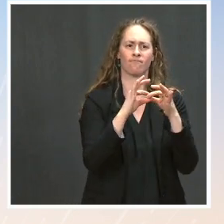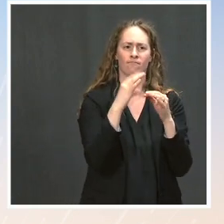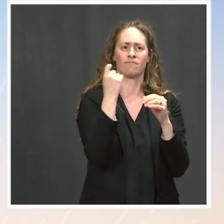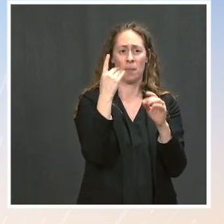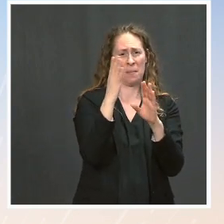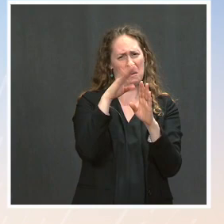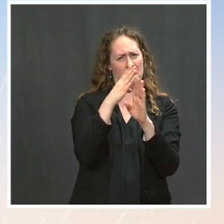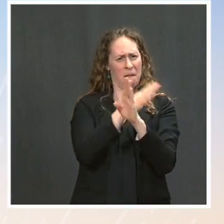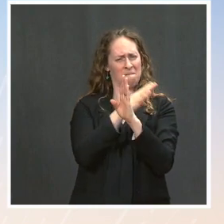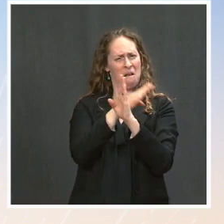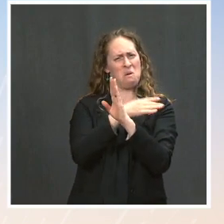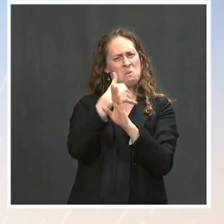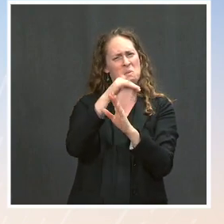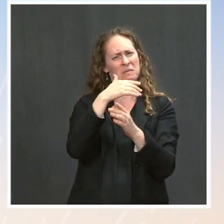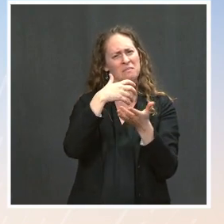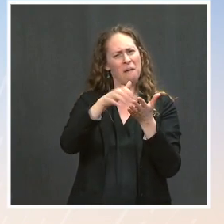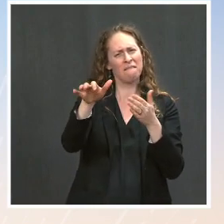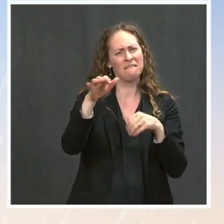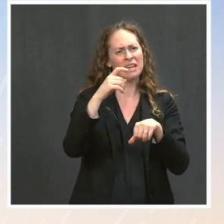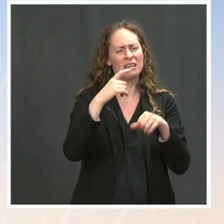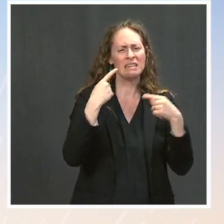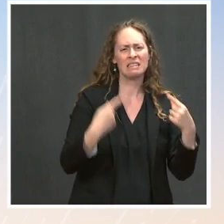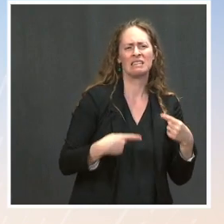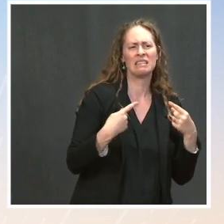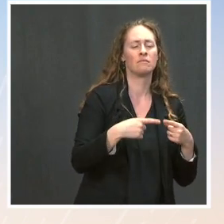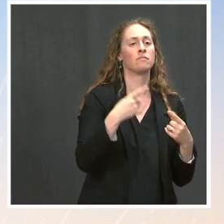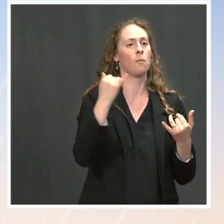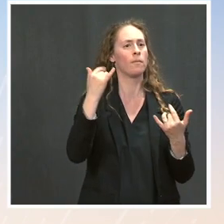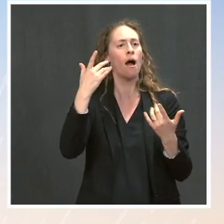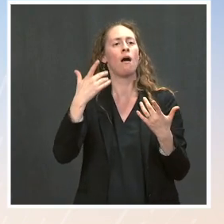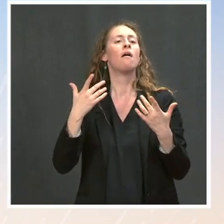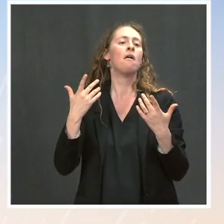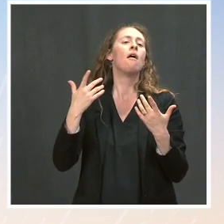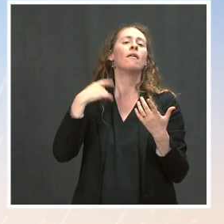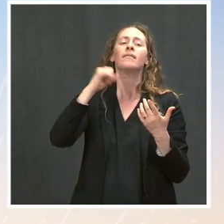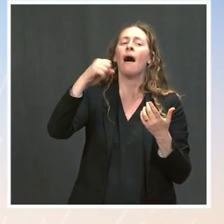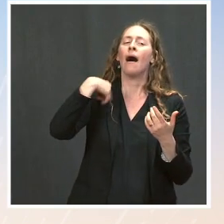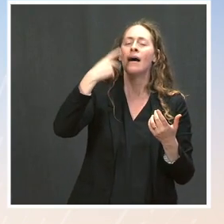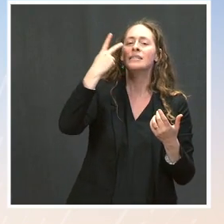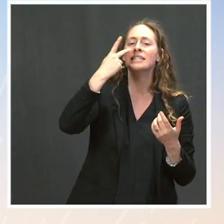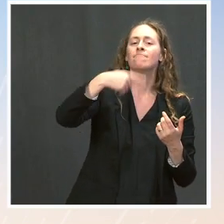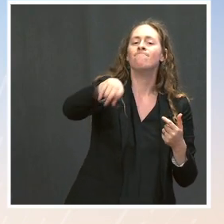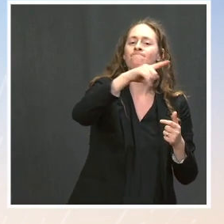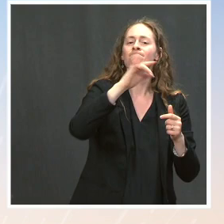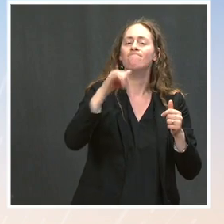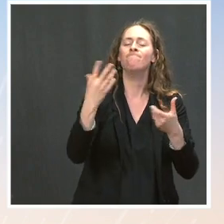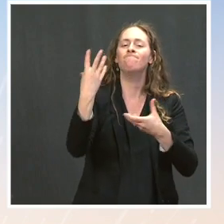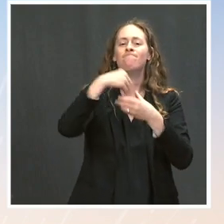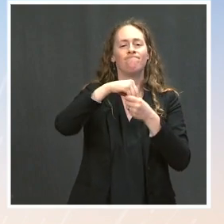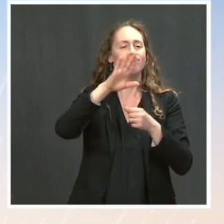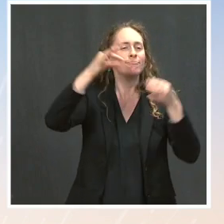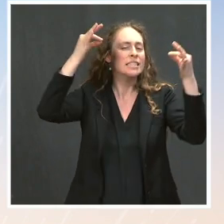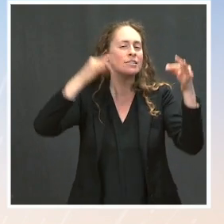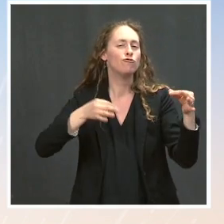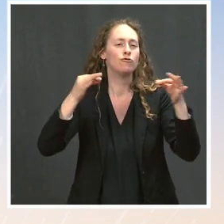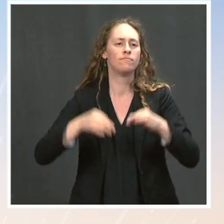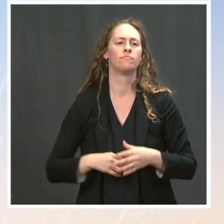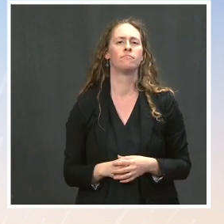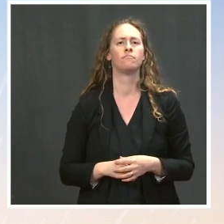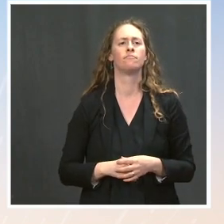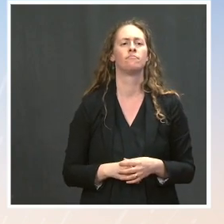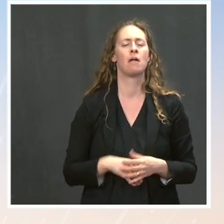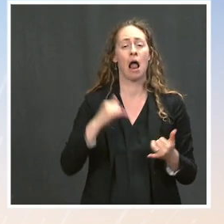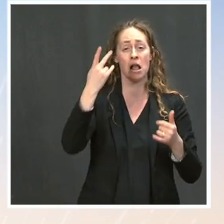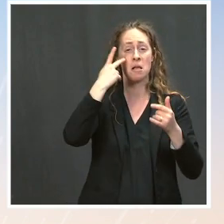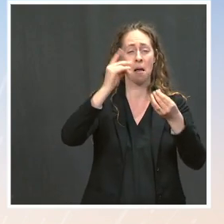time. And that certainly we see is reflected in the polls. So when you do look at these numbers, what lessons do you take away, if any, in terms of how you may approach